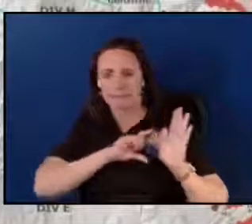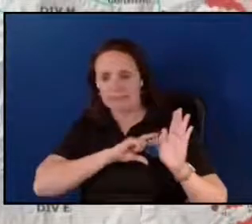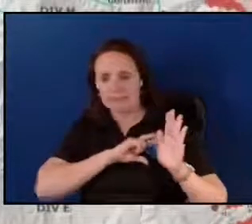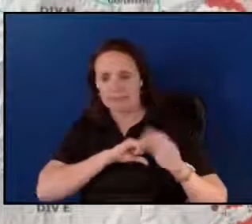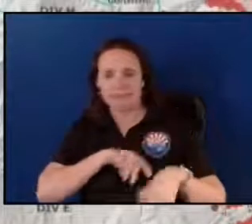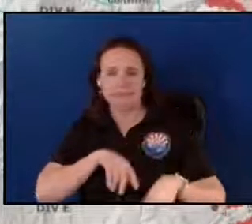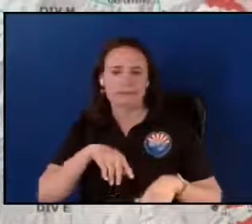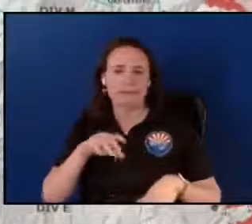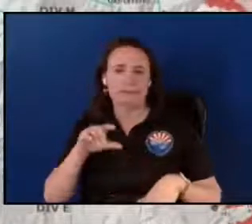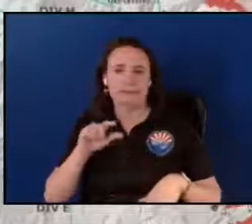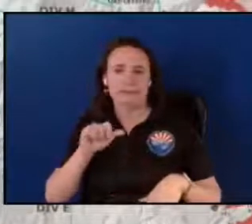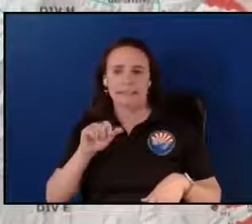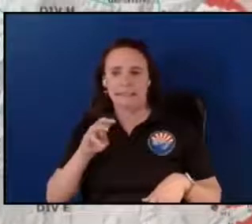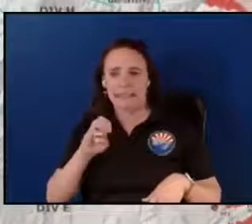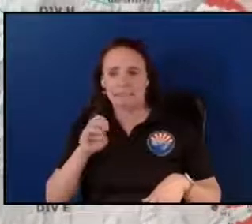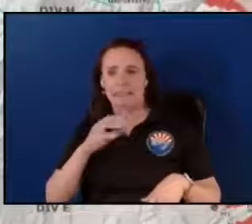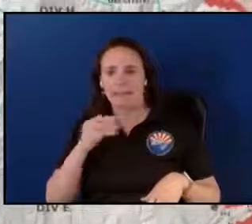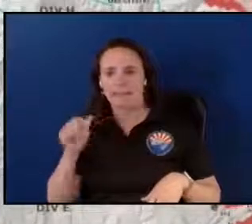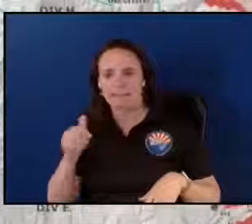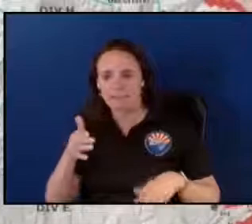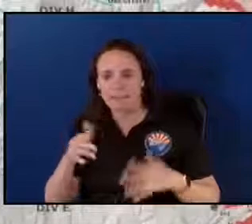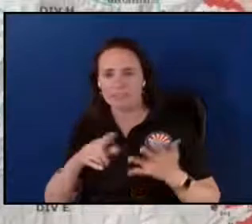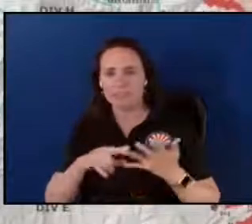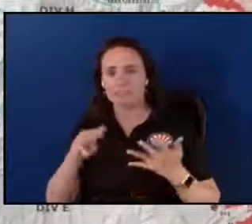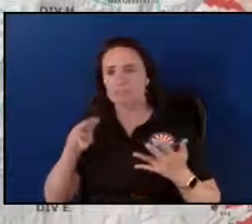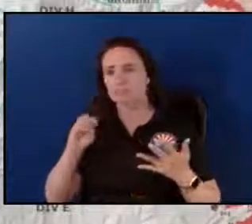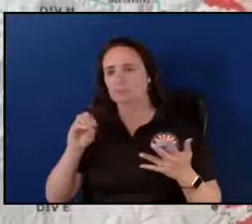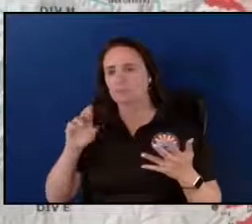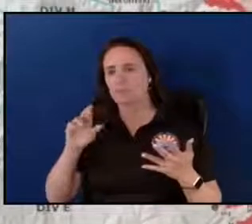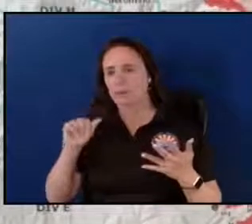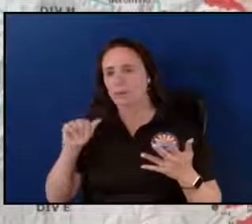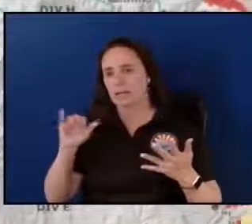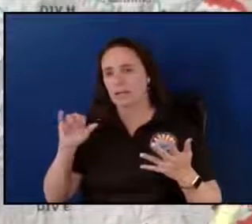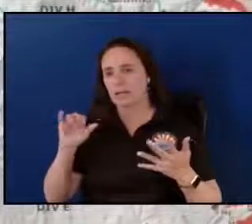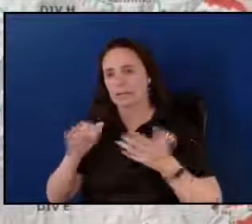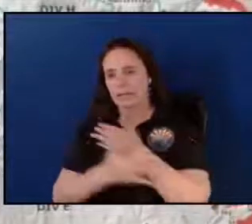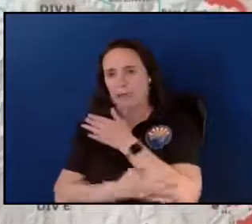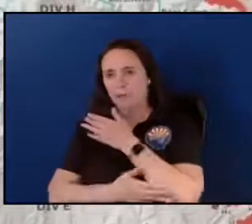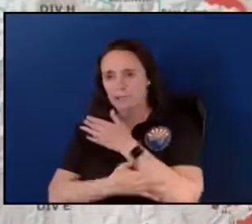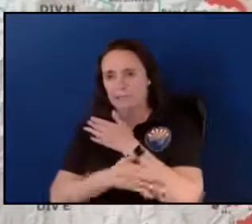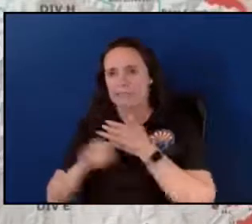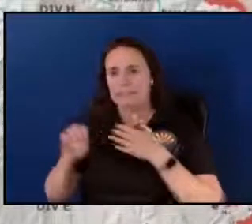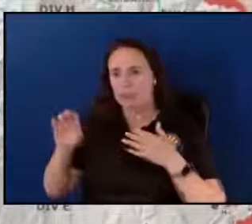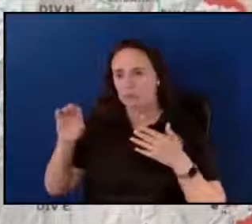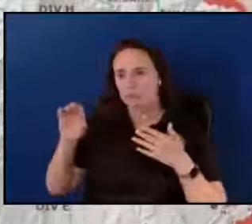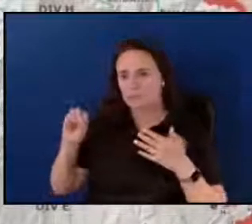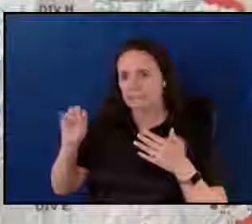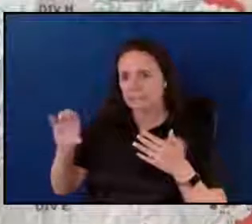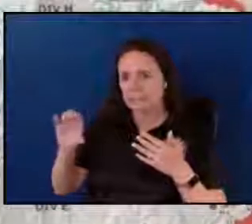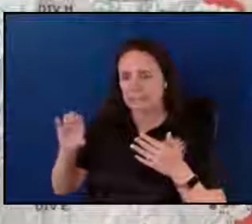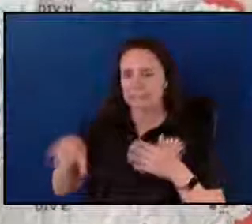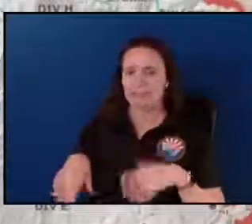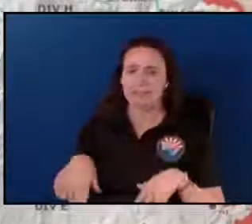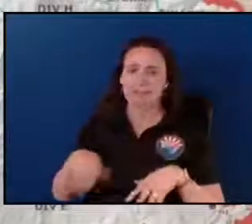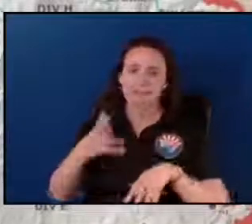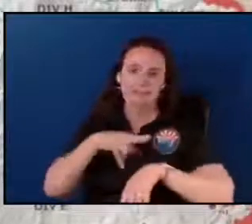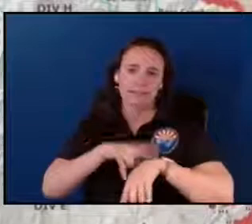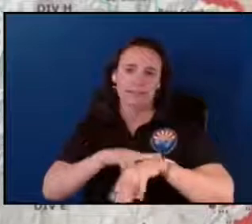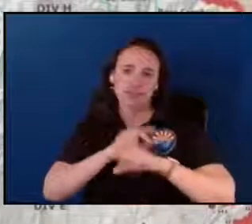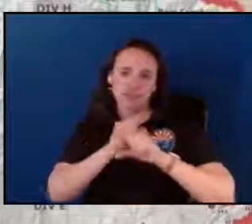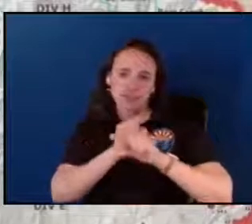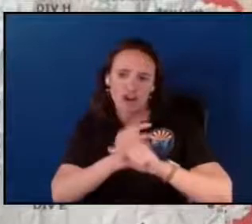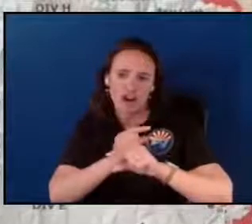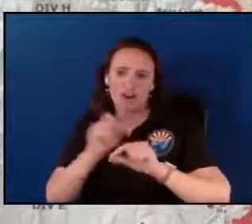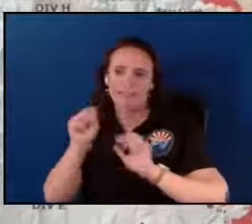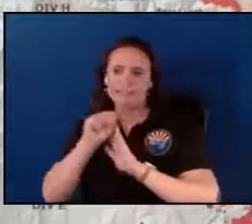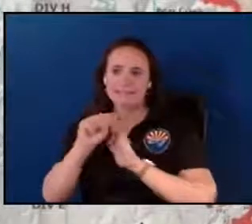County guys, our EOCs, our National Guard, our state EOC, and that's just to name a few just right off